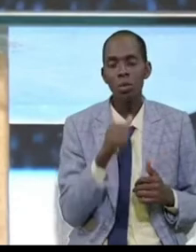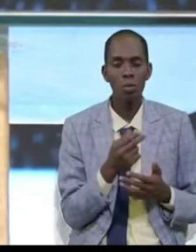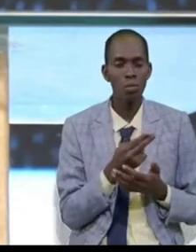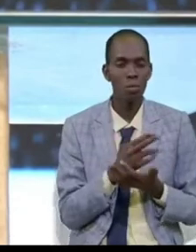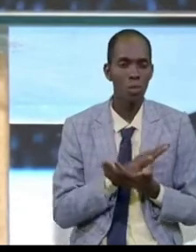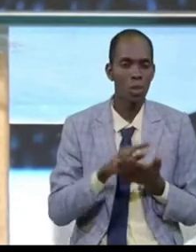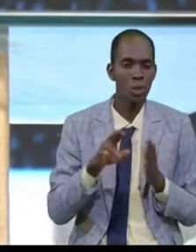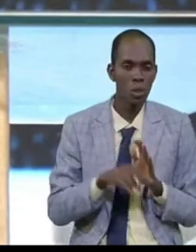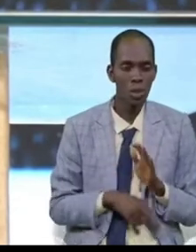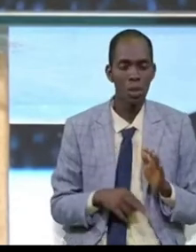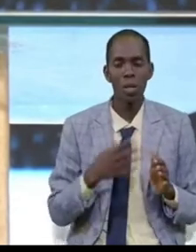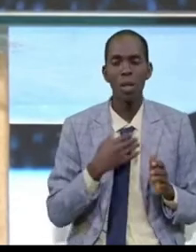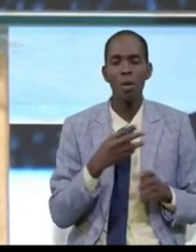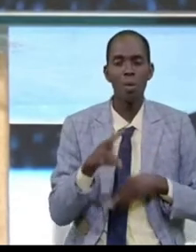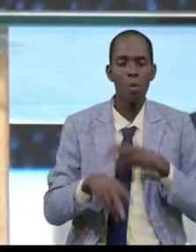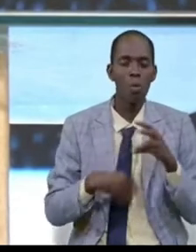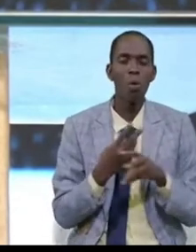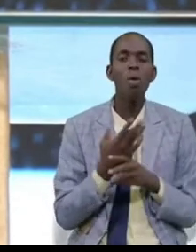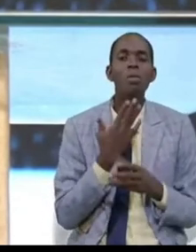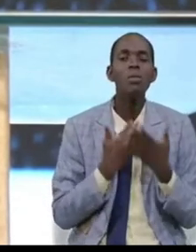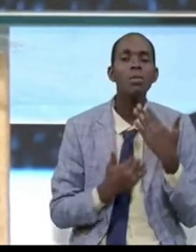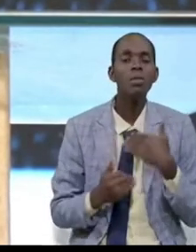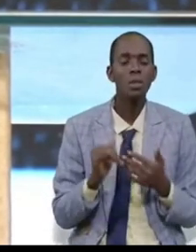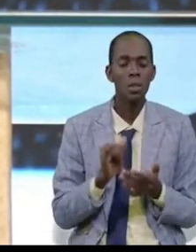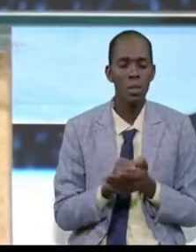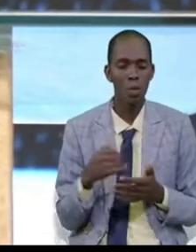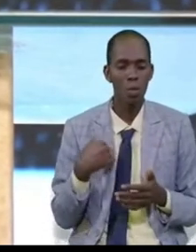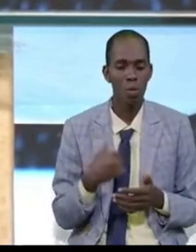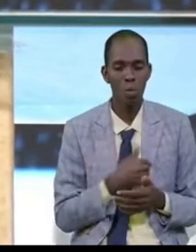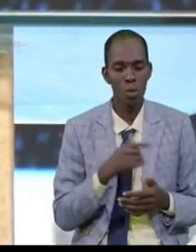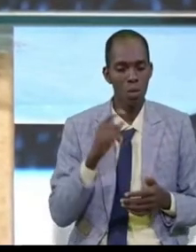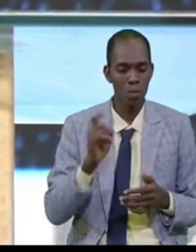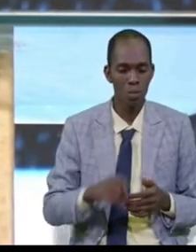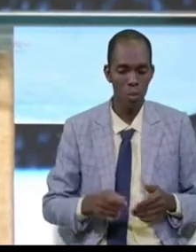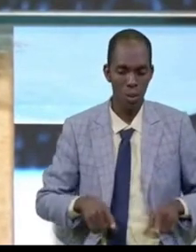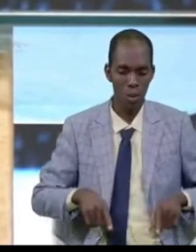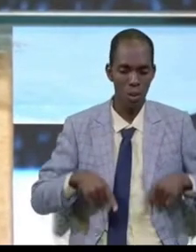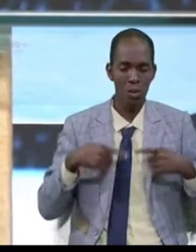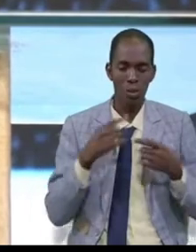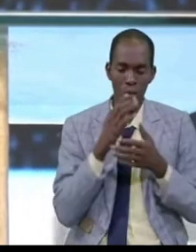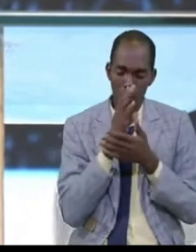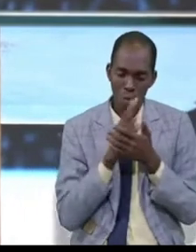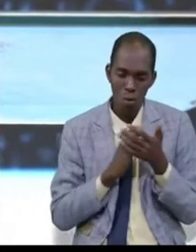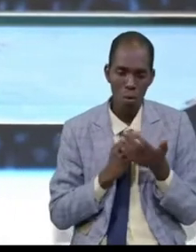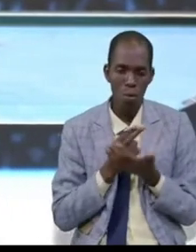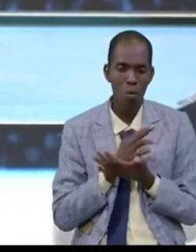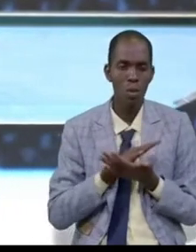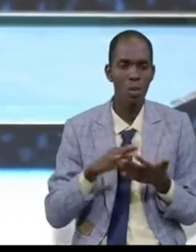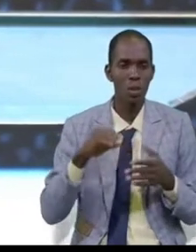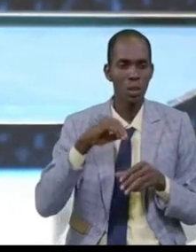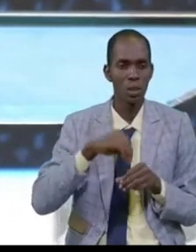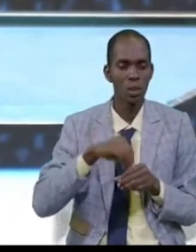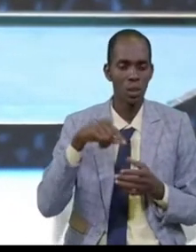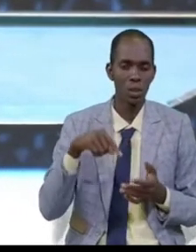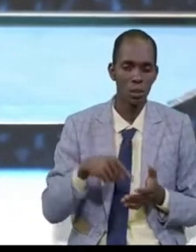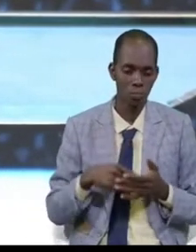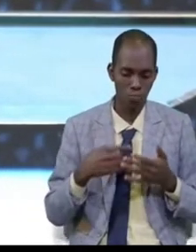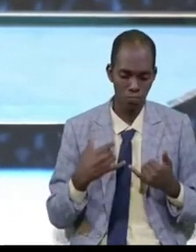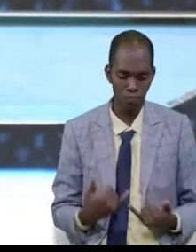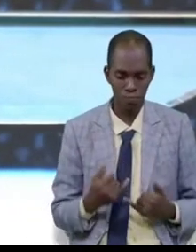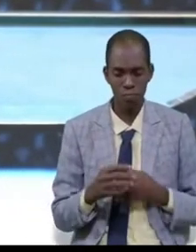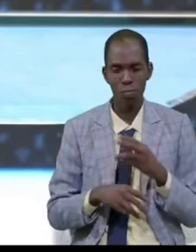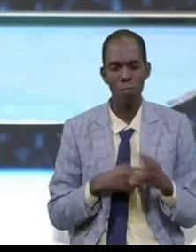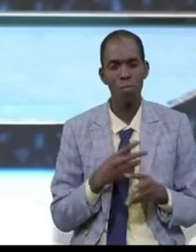live soberly and righteously and godly in this present world.